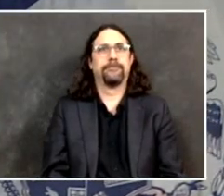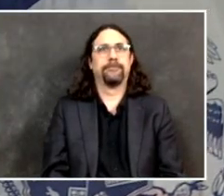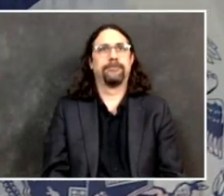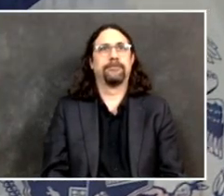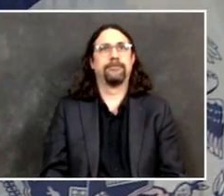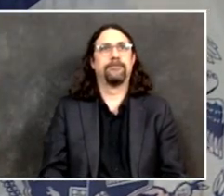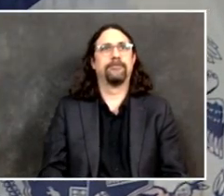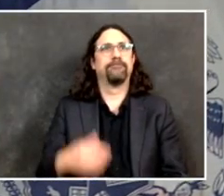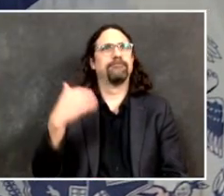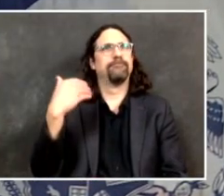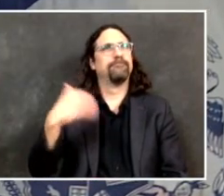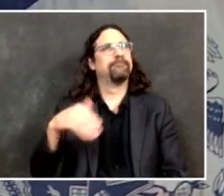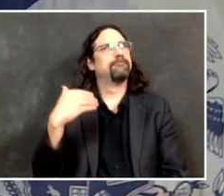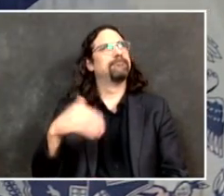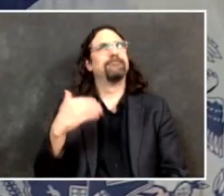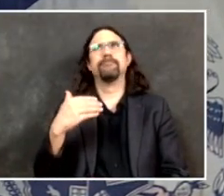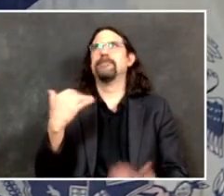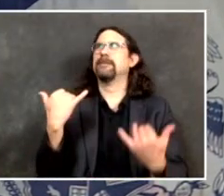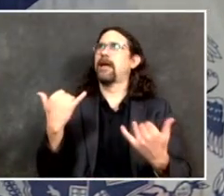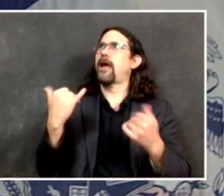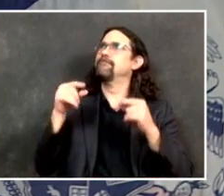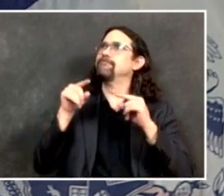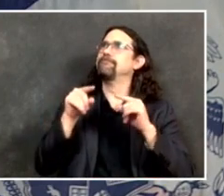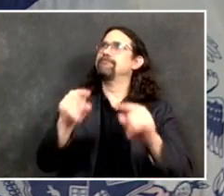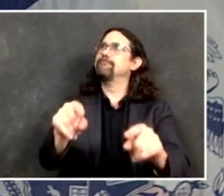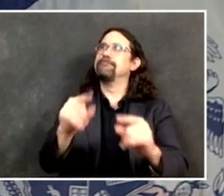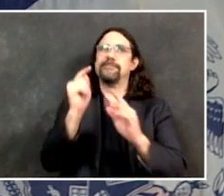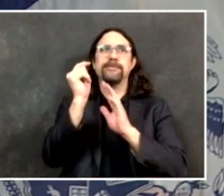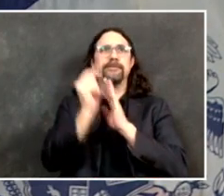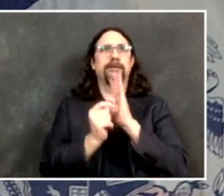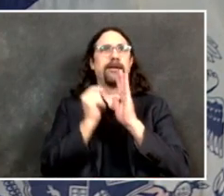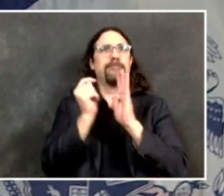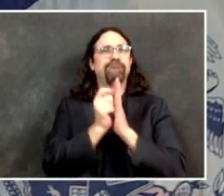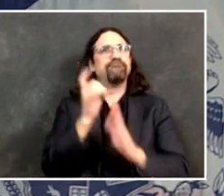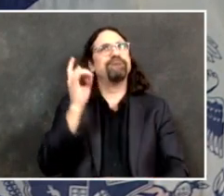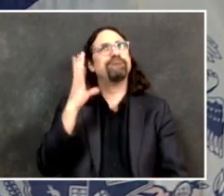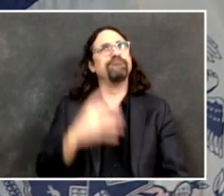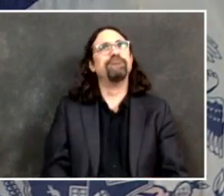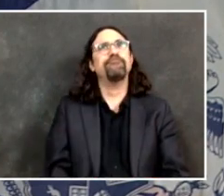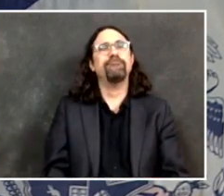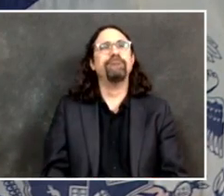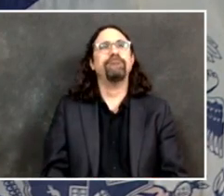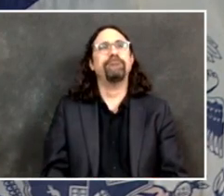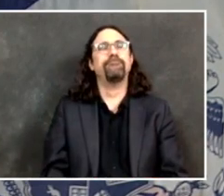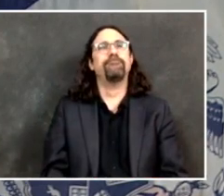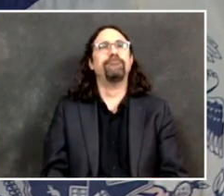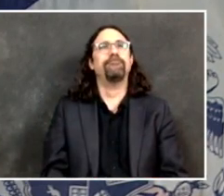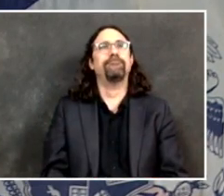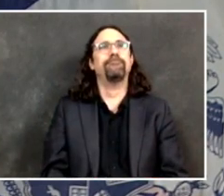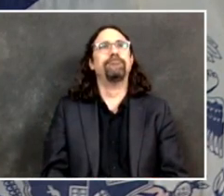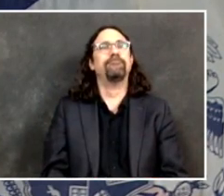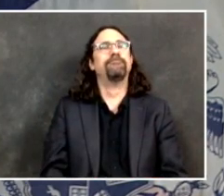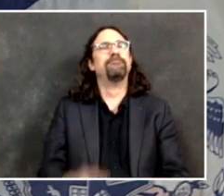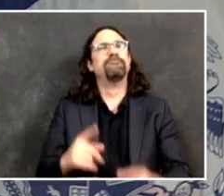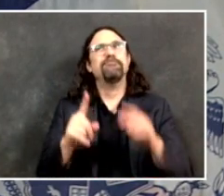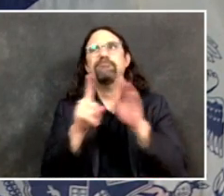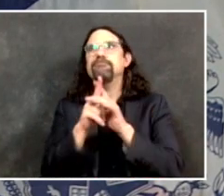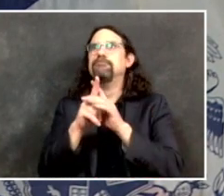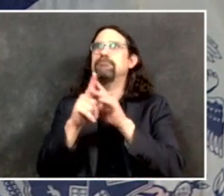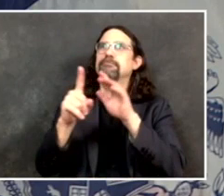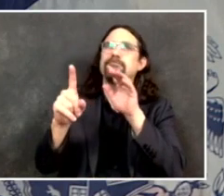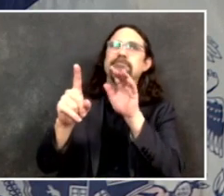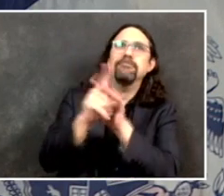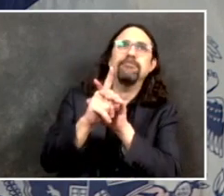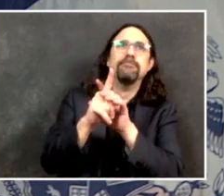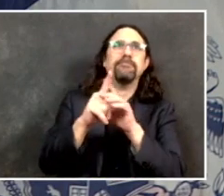It's causing us to experience so many challenges, so many painful realities, things we